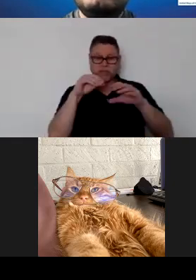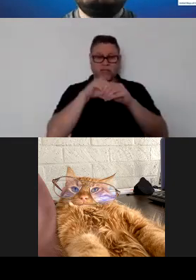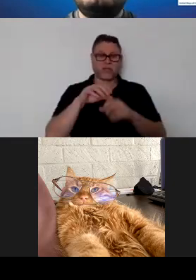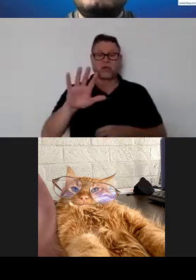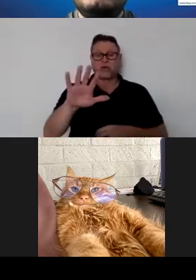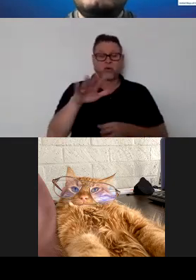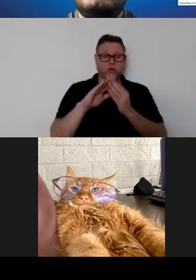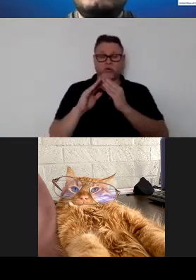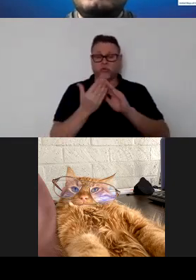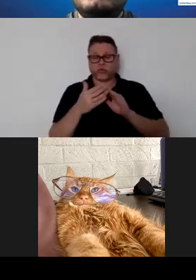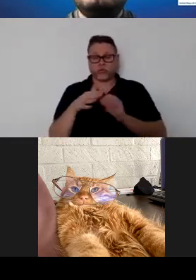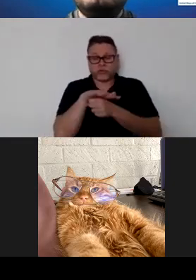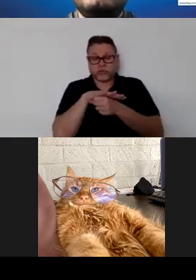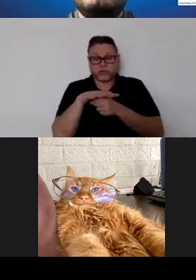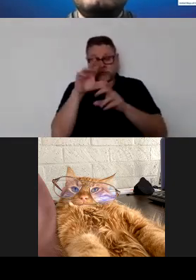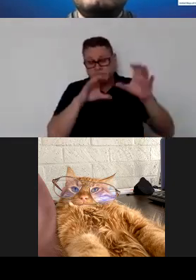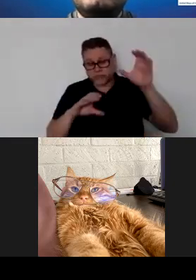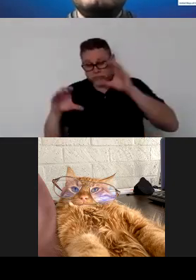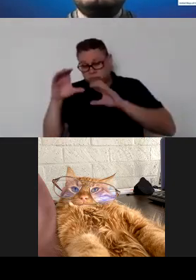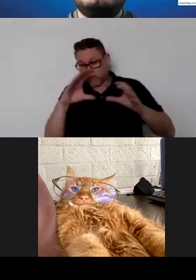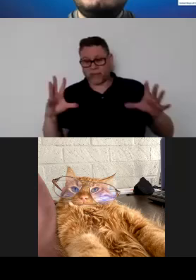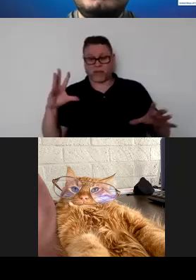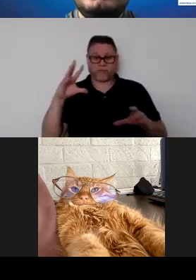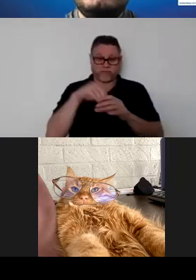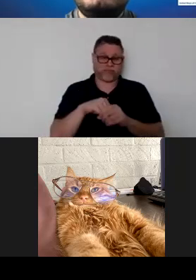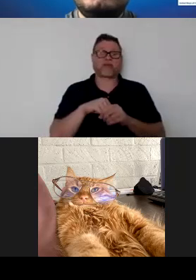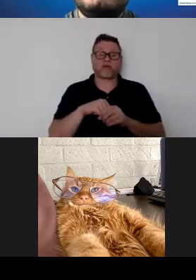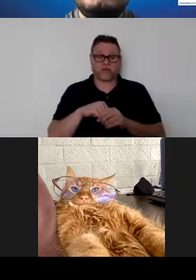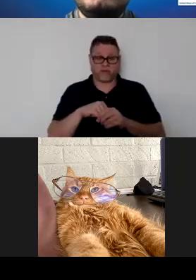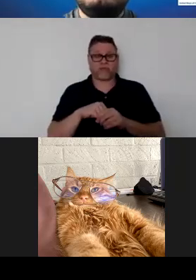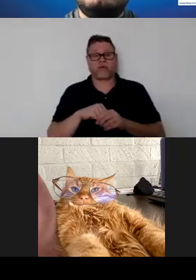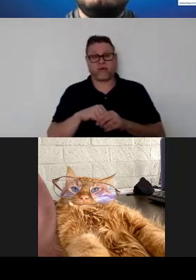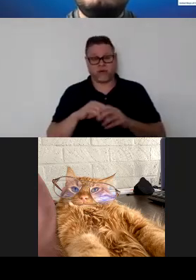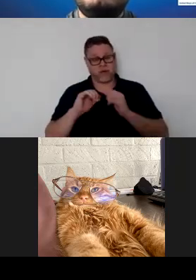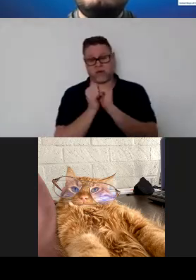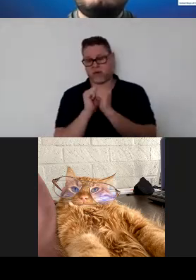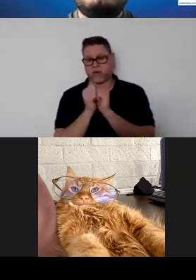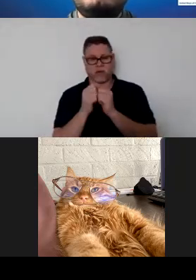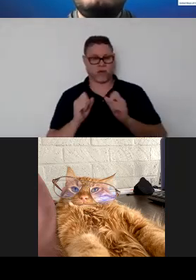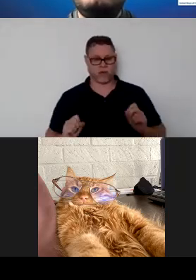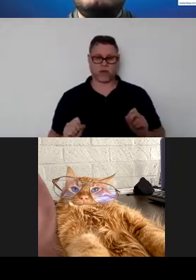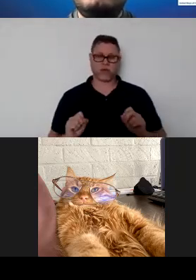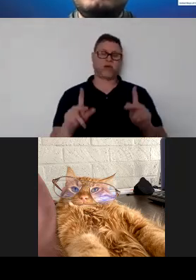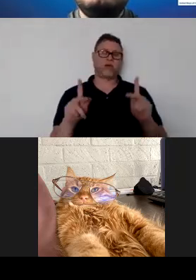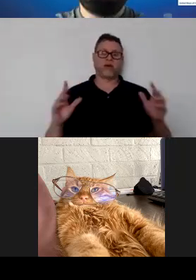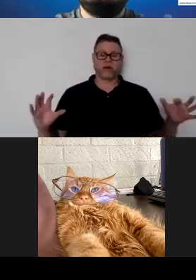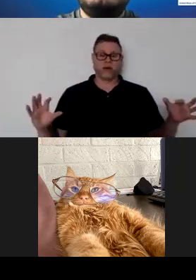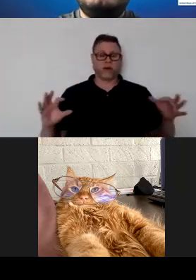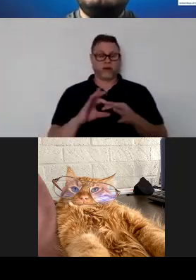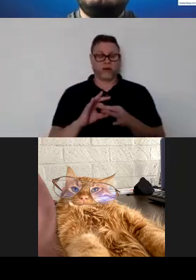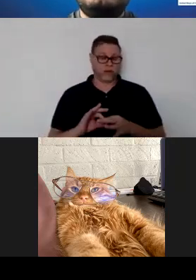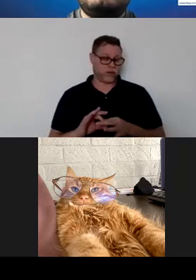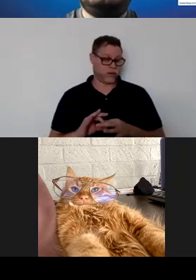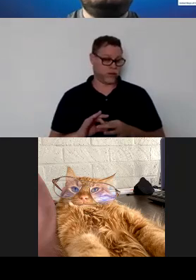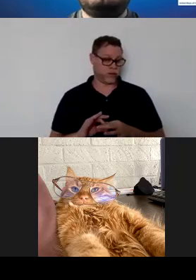community that could actually be part of this, or how could there be opportunities for connection there. So I think